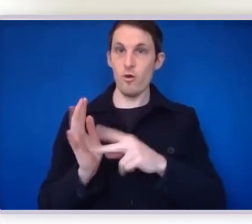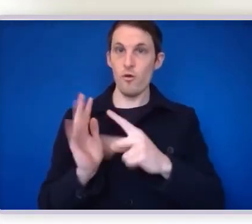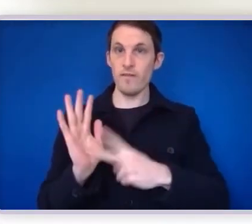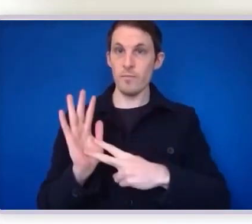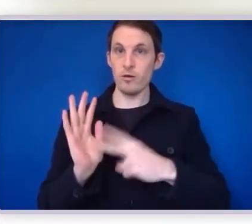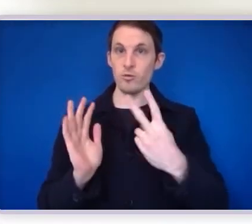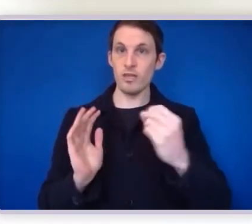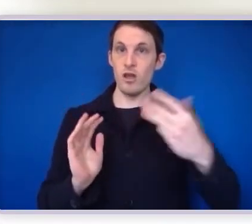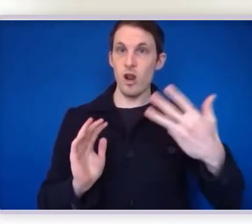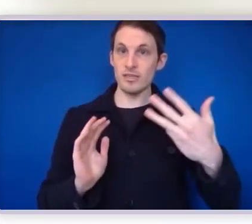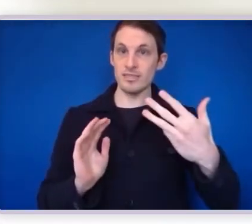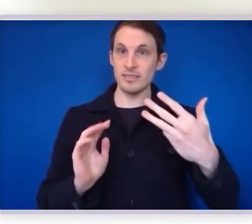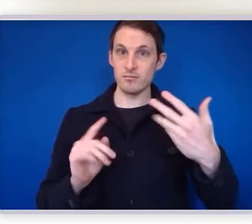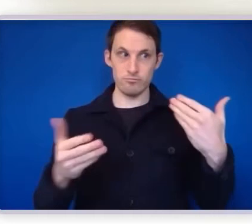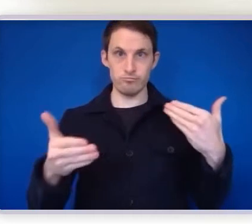a year.